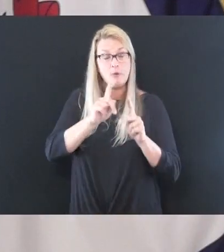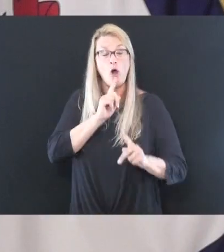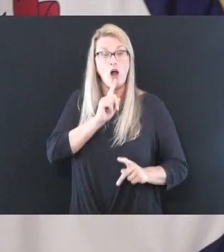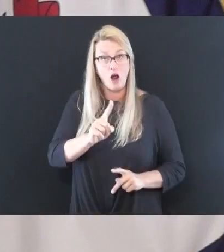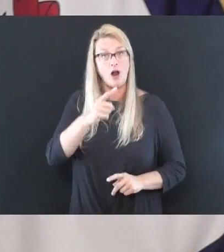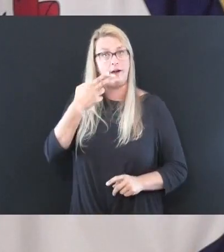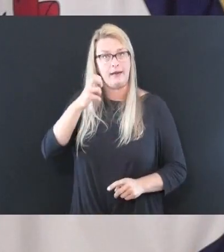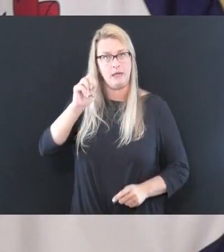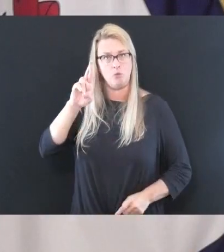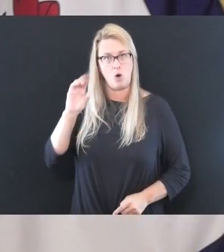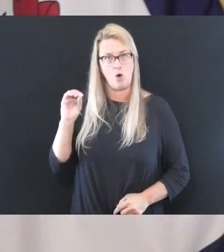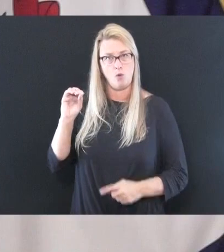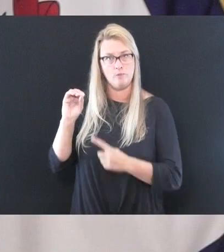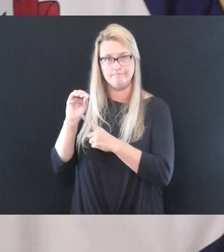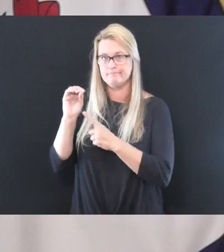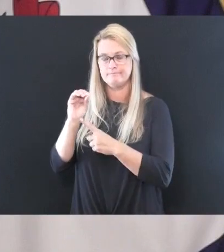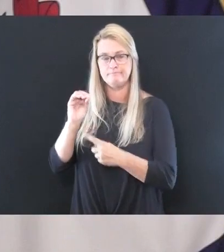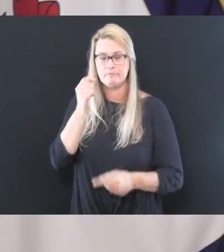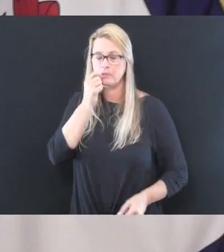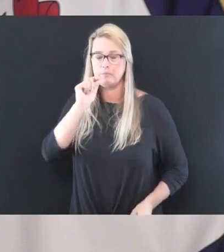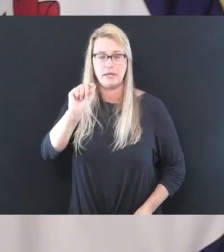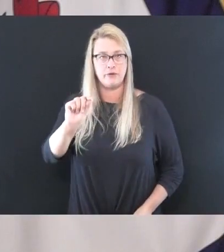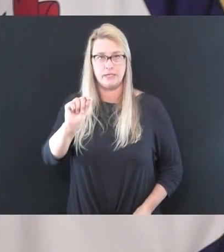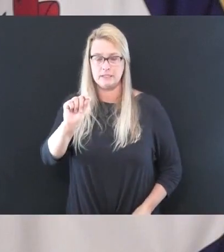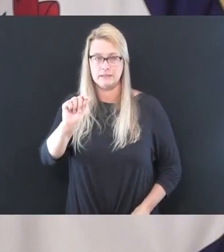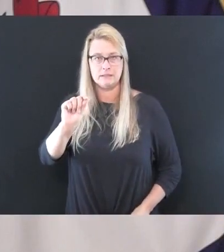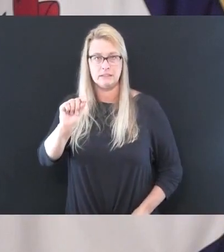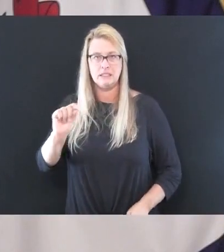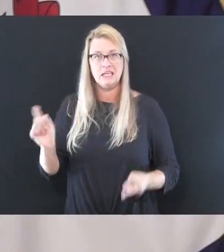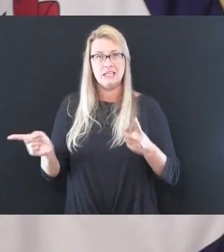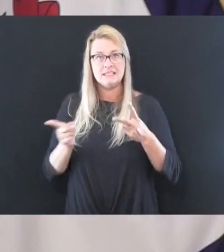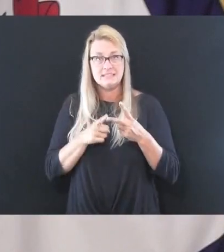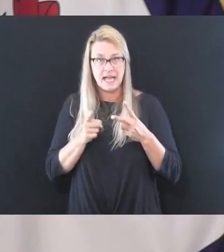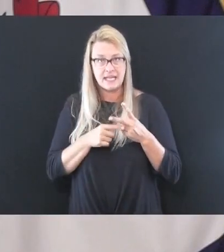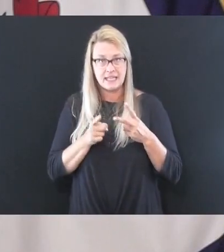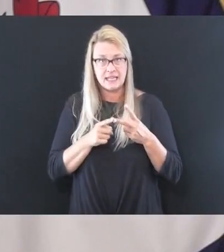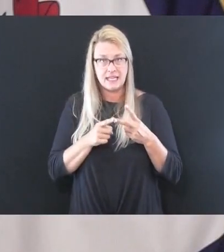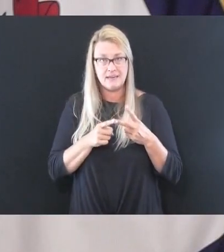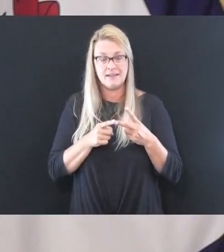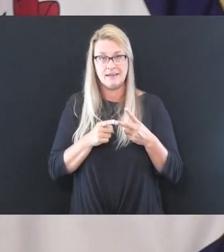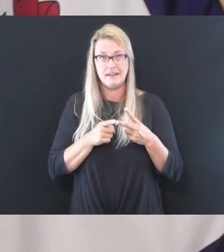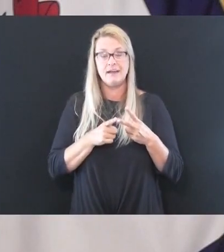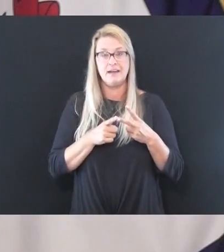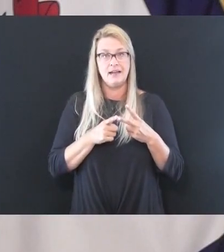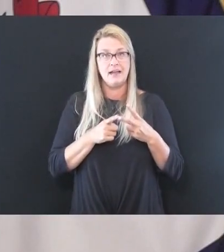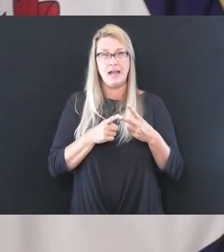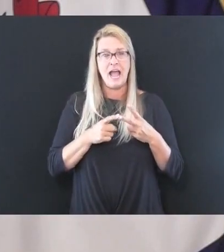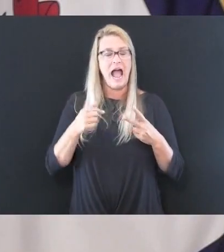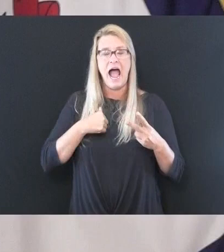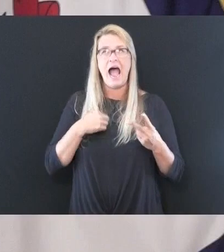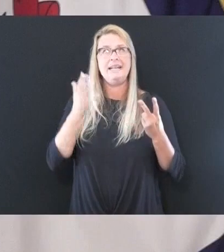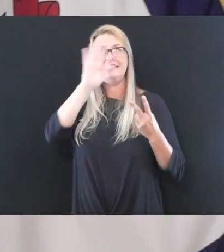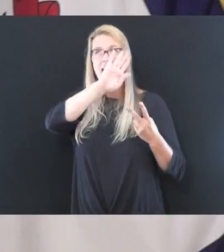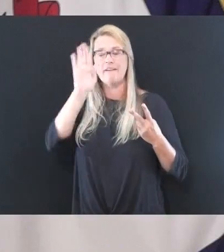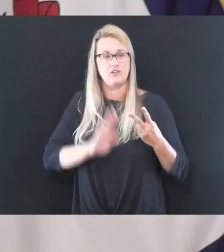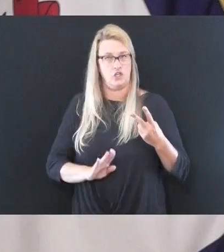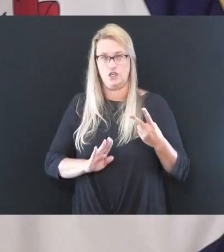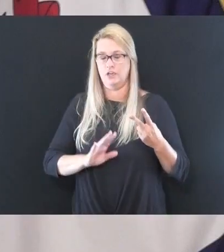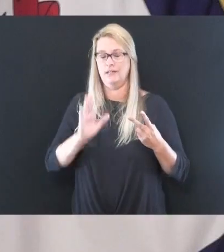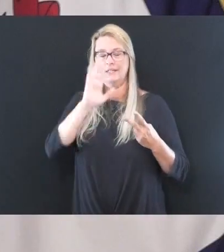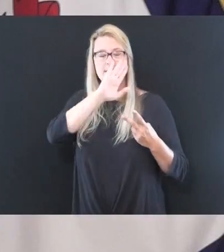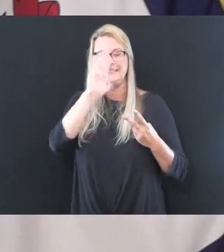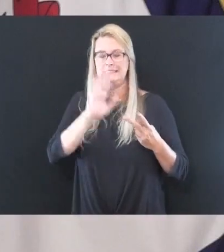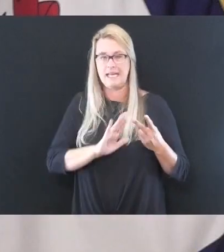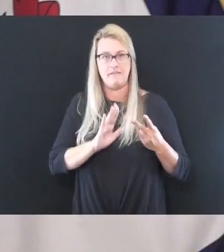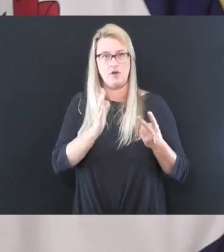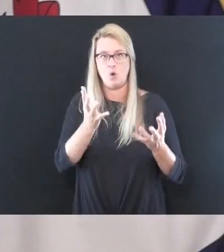Secondly, without any question, I would want them to never be in a situation to where they